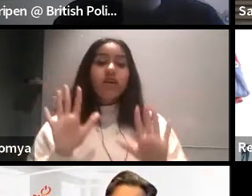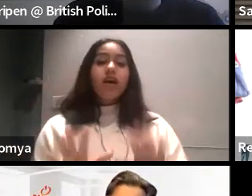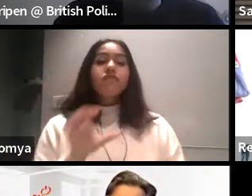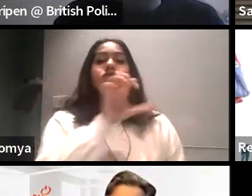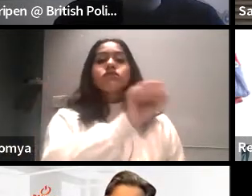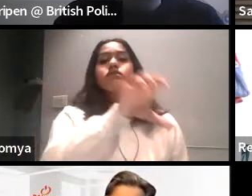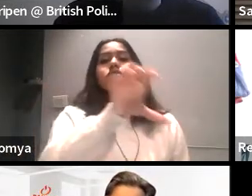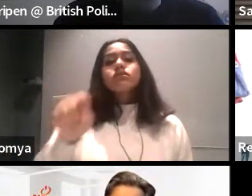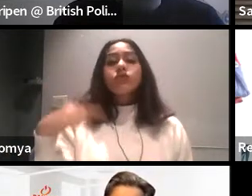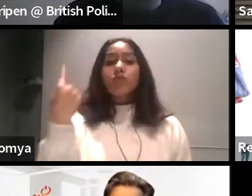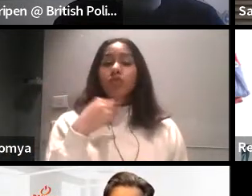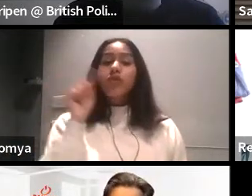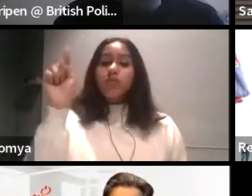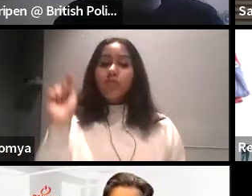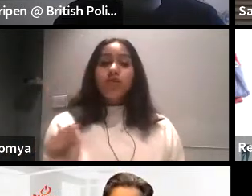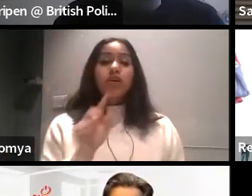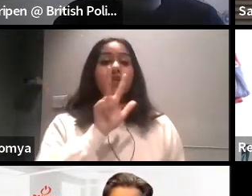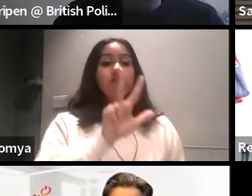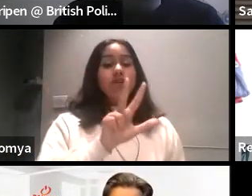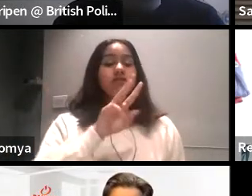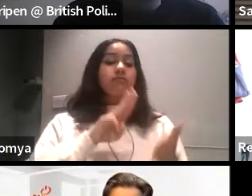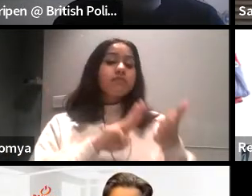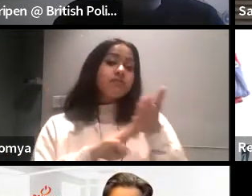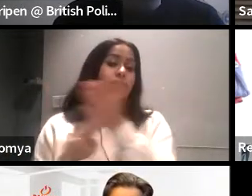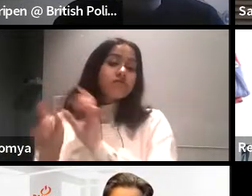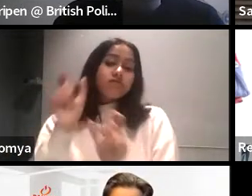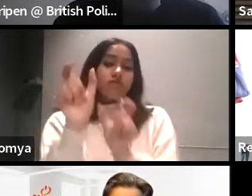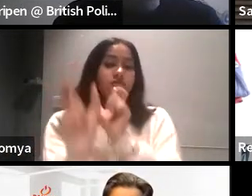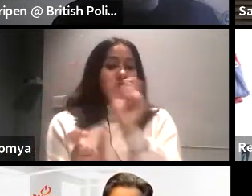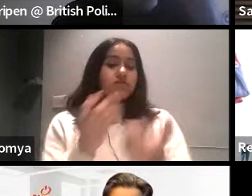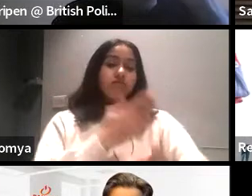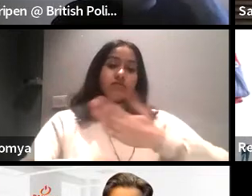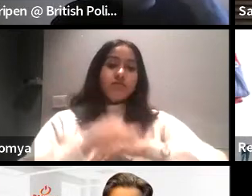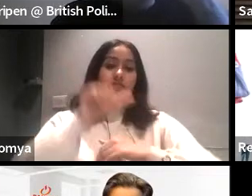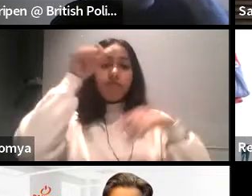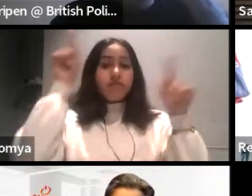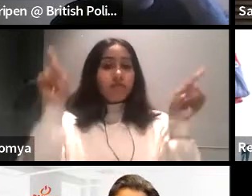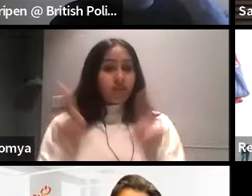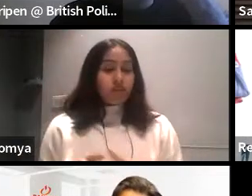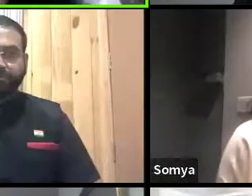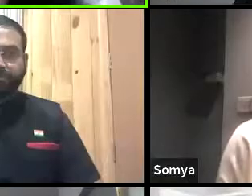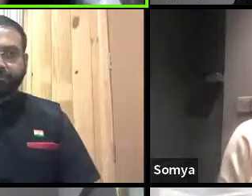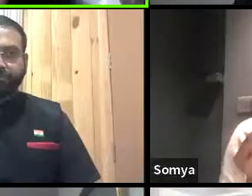to 0.8 million Divyang in India. So far,